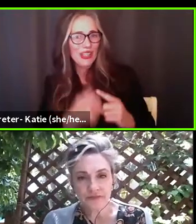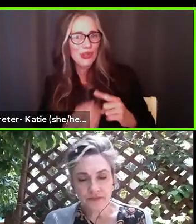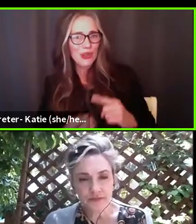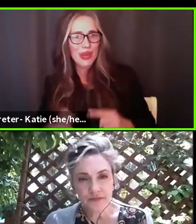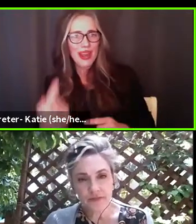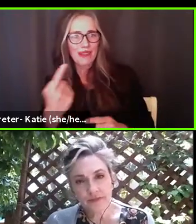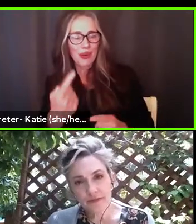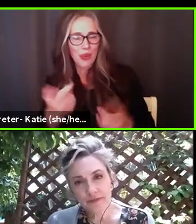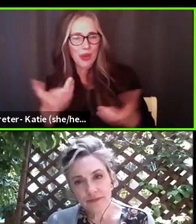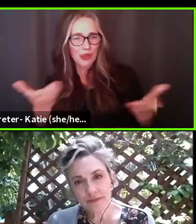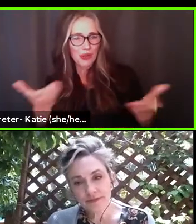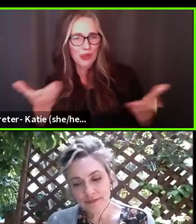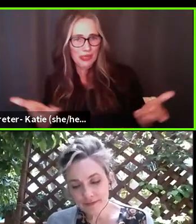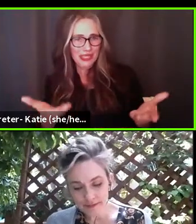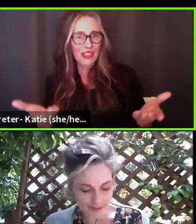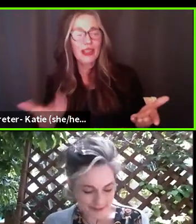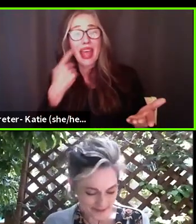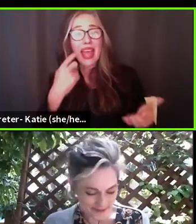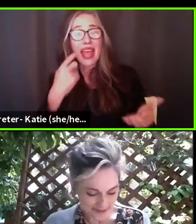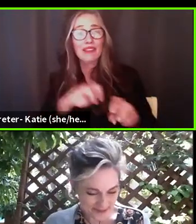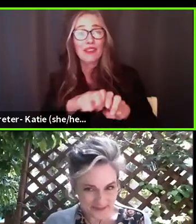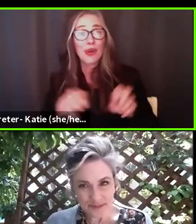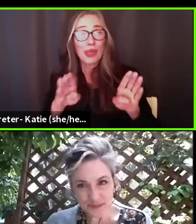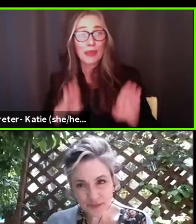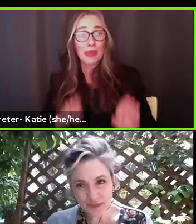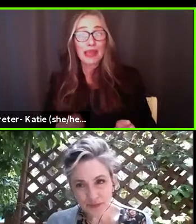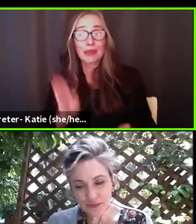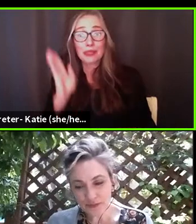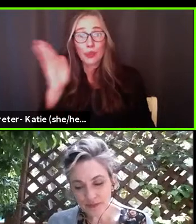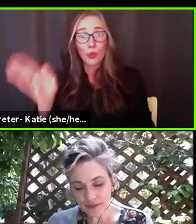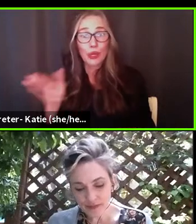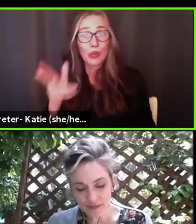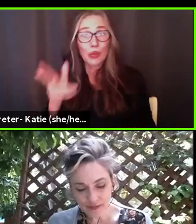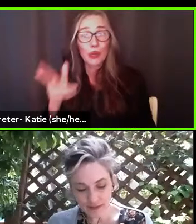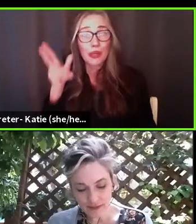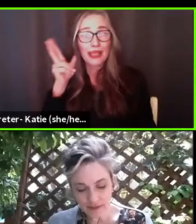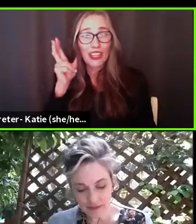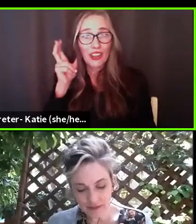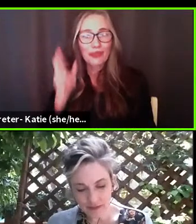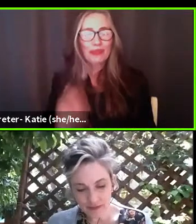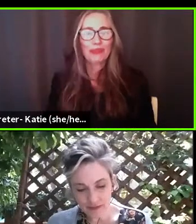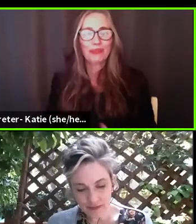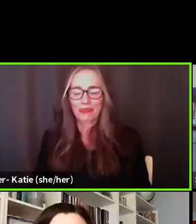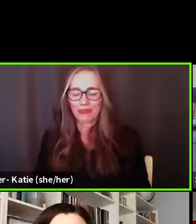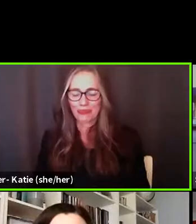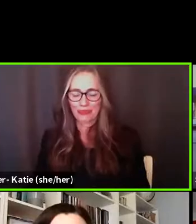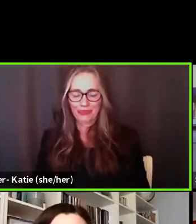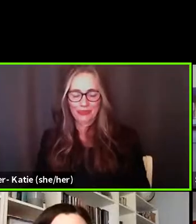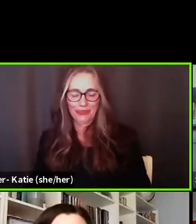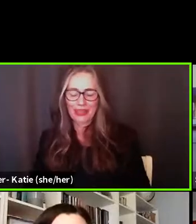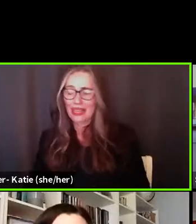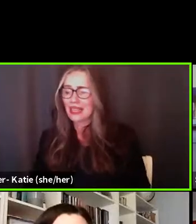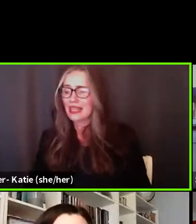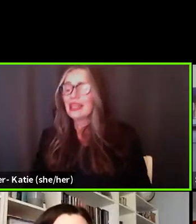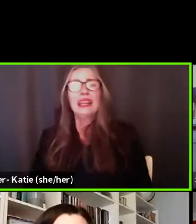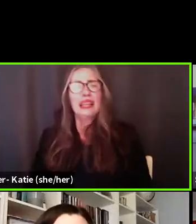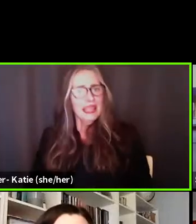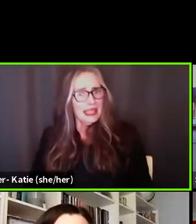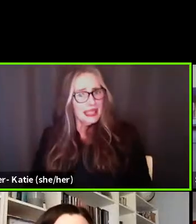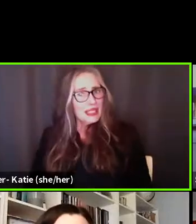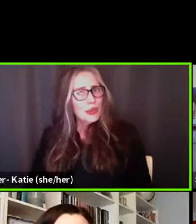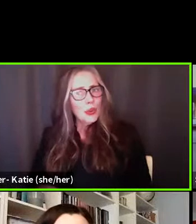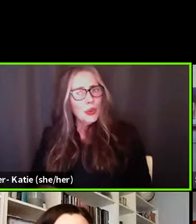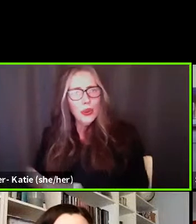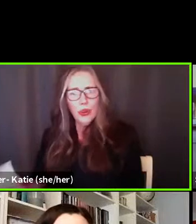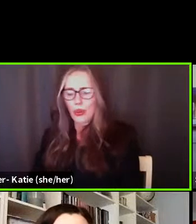the panelists we're about to hear so this is a panel on such an important topic on